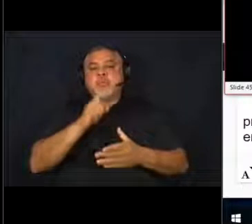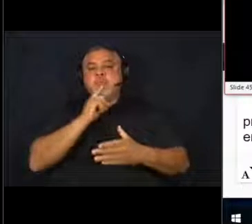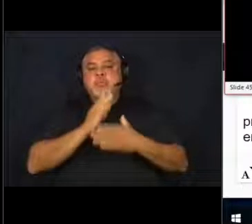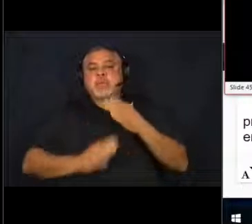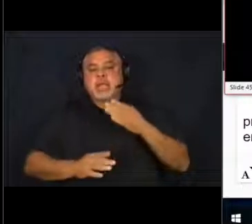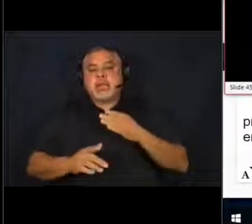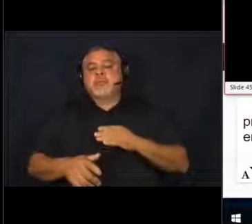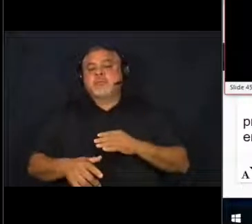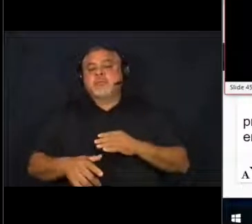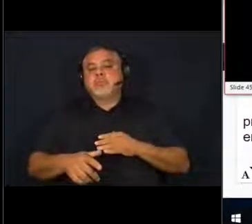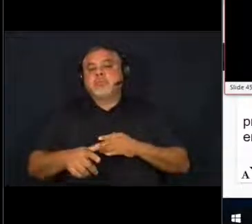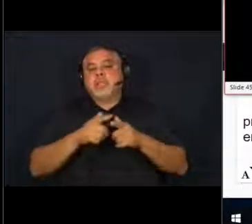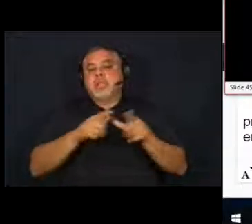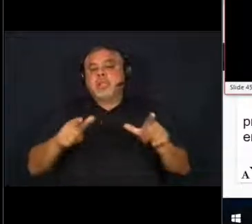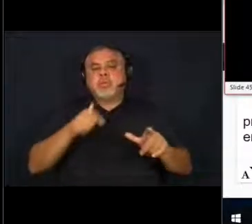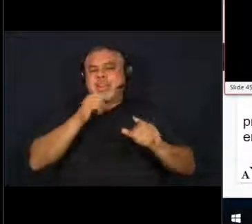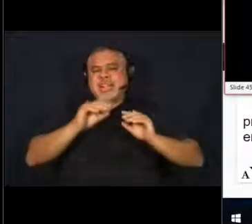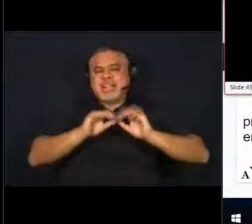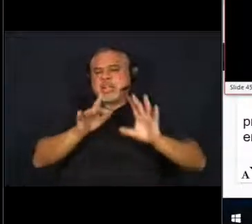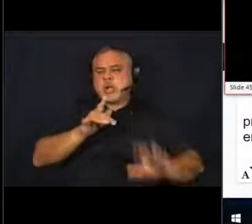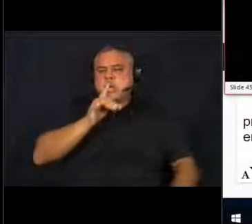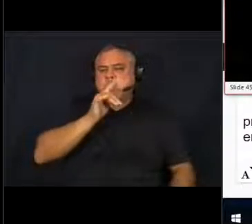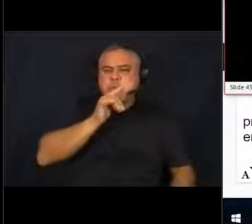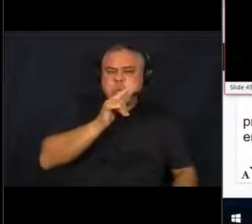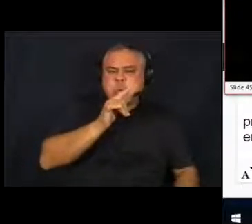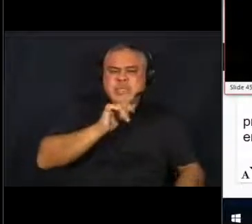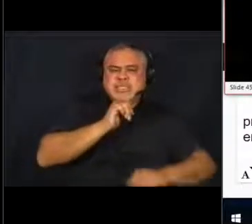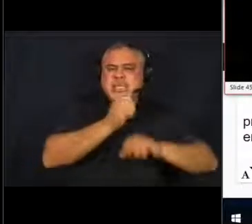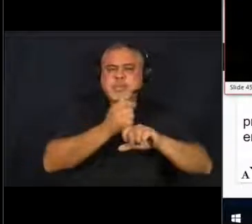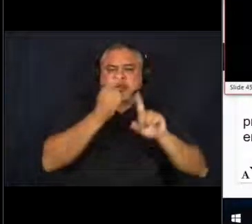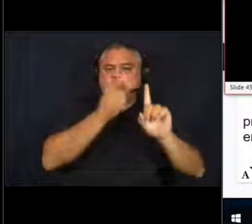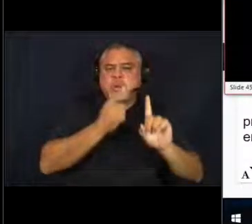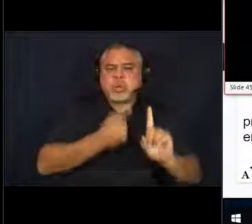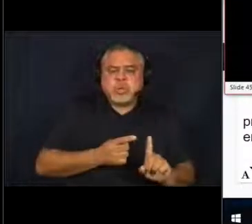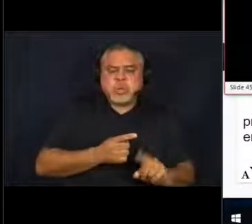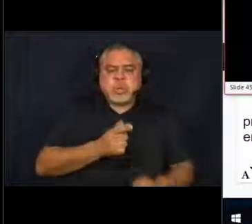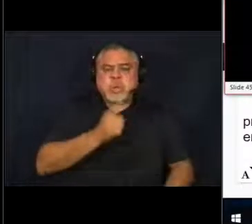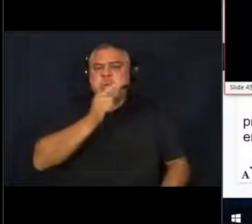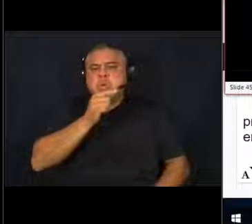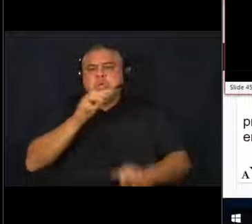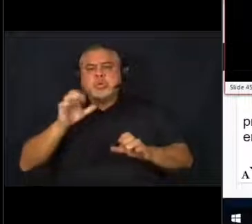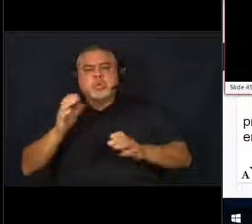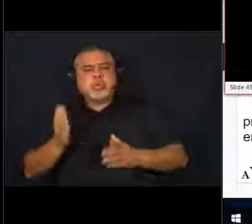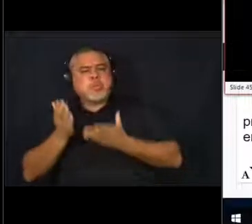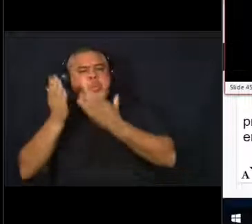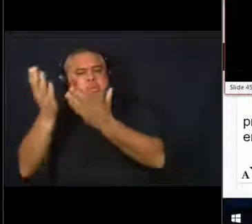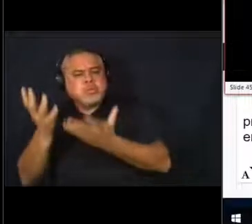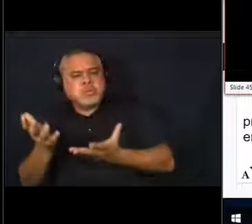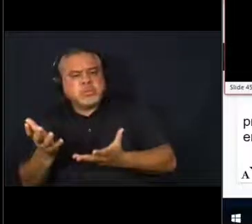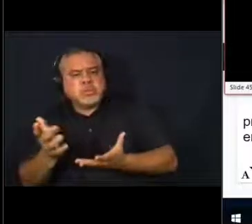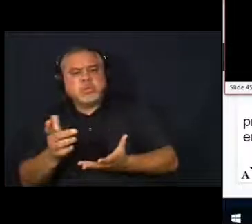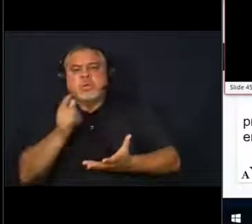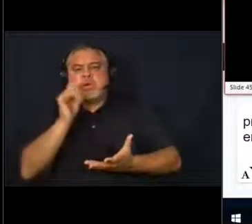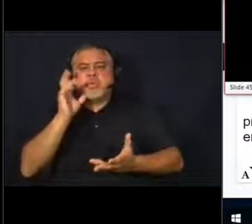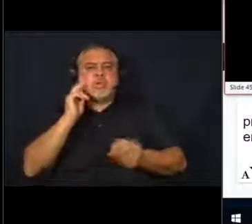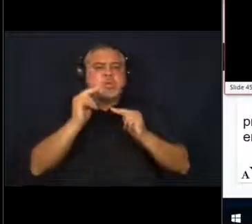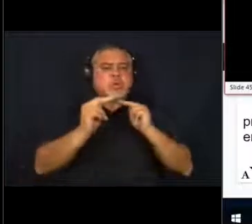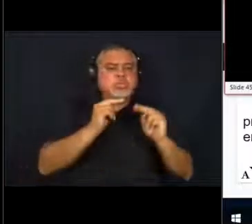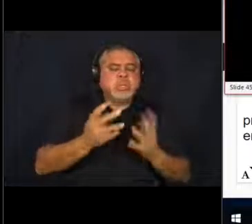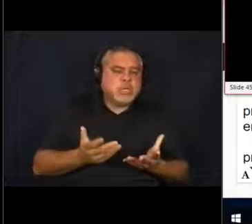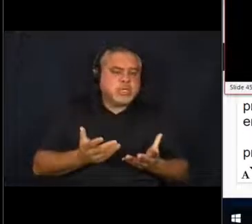because we're not clear here who's establishing the goals, who's doing the proposal, who's going to negotiate.